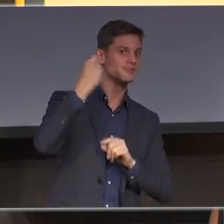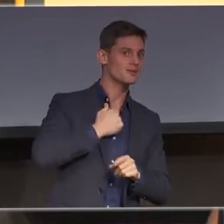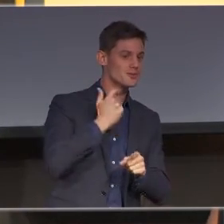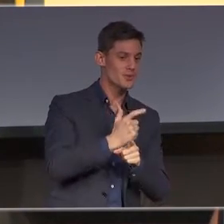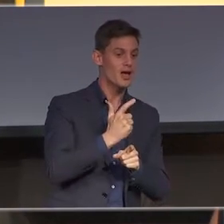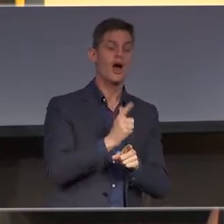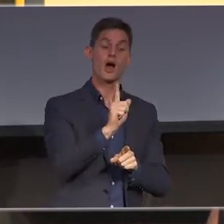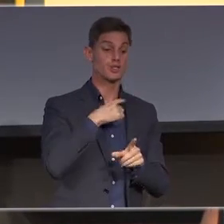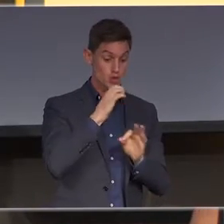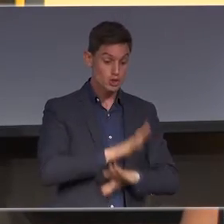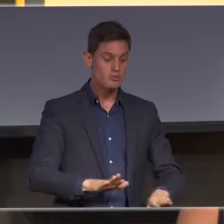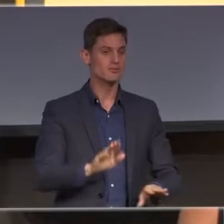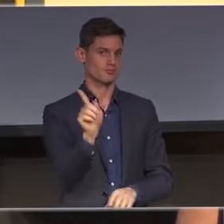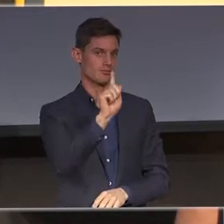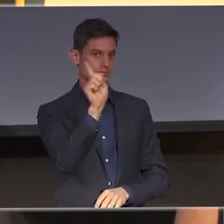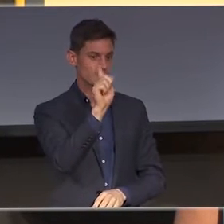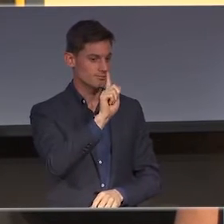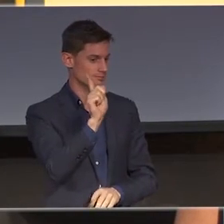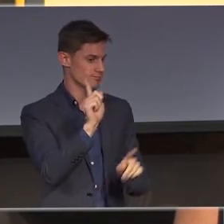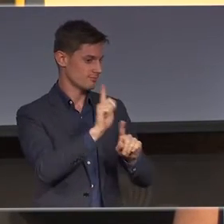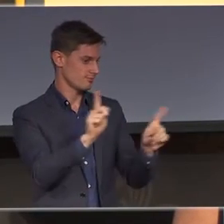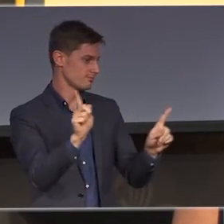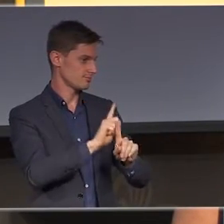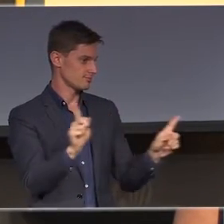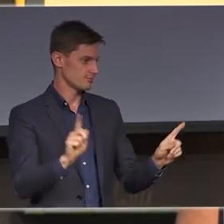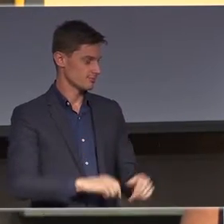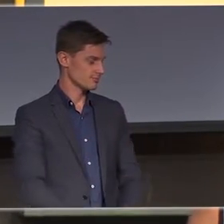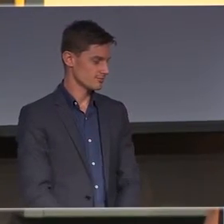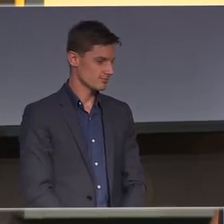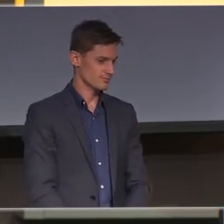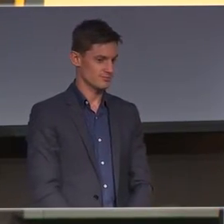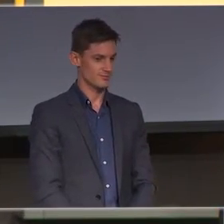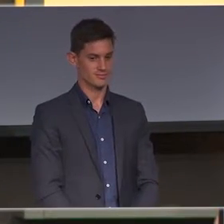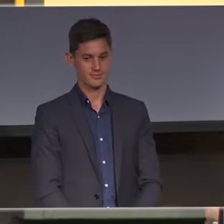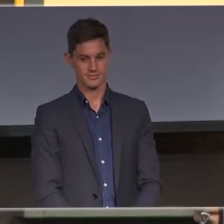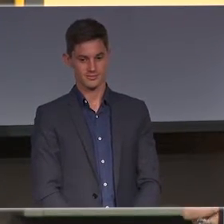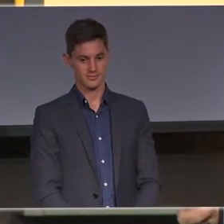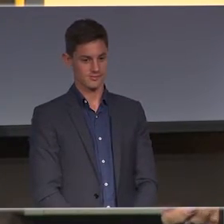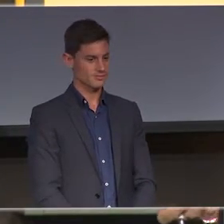There will be no children. Just to be clear about that.